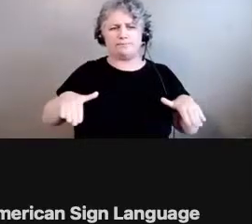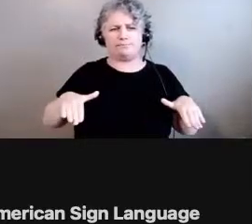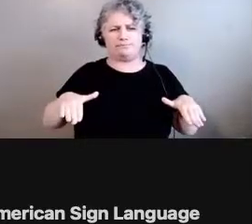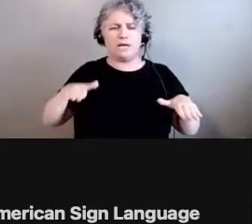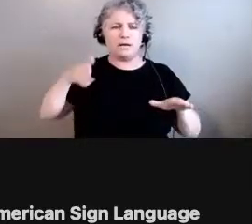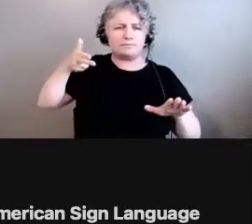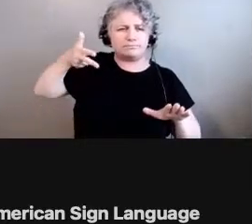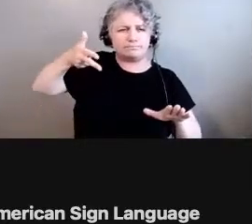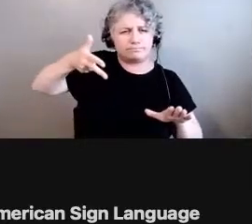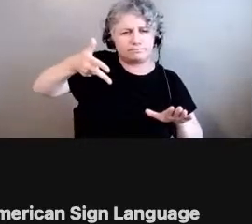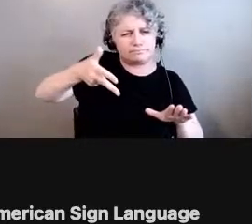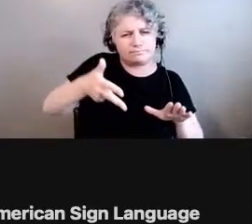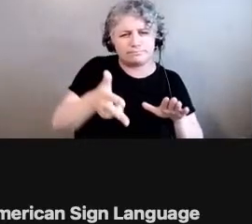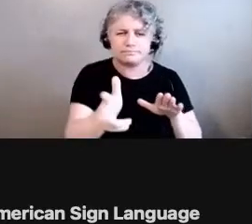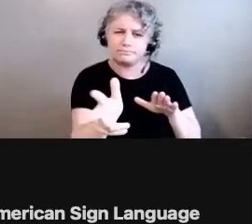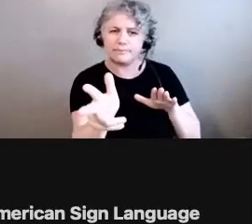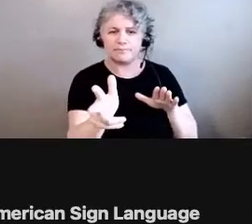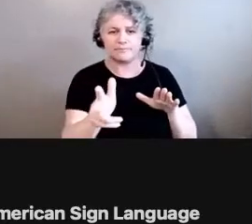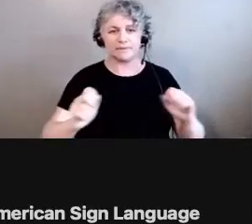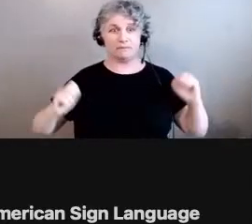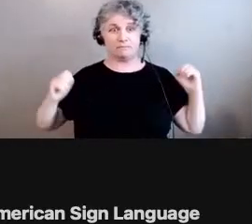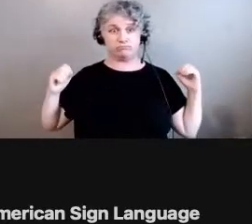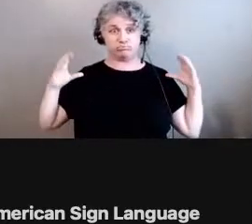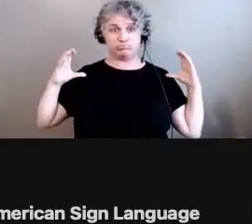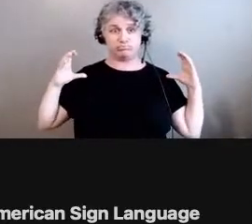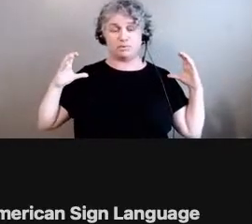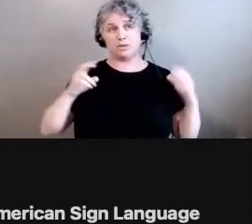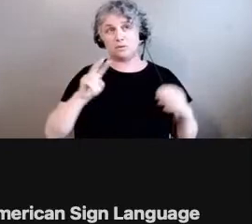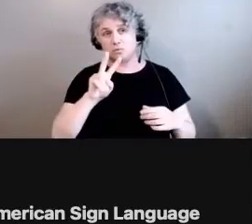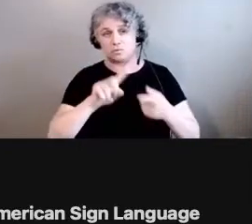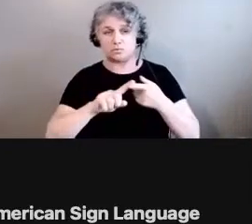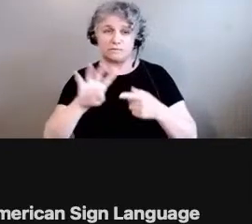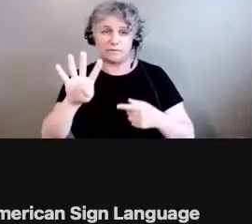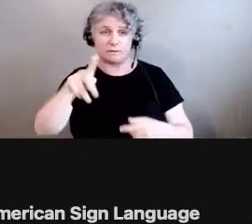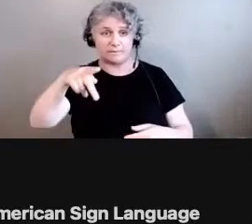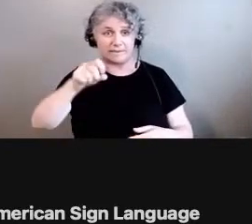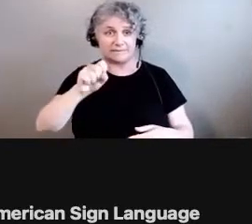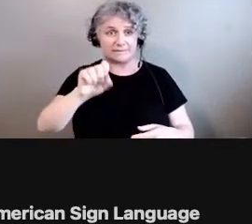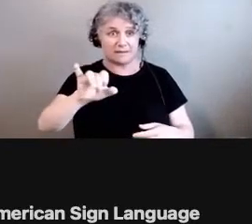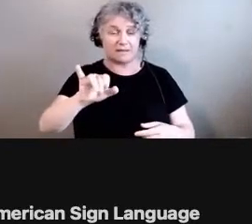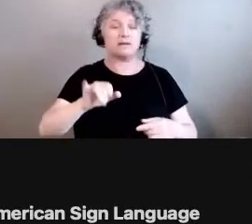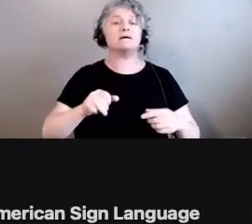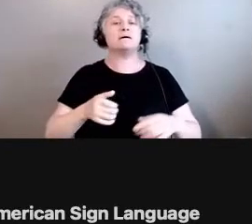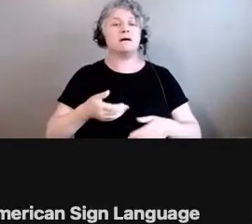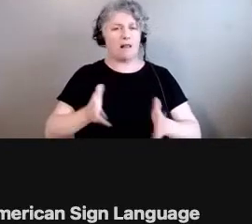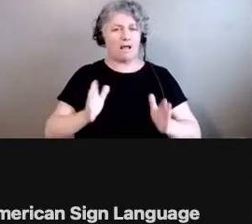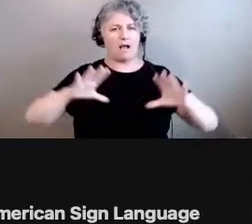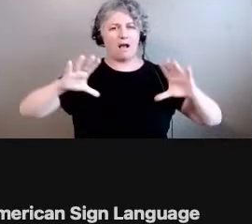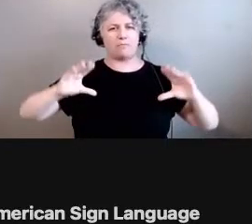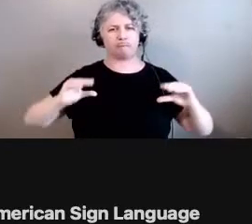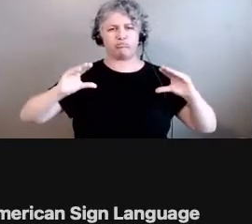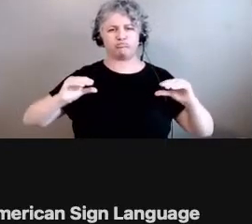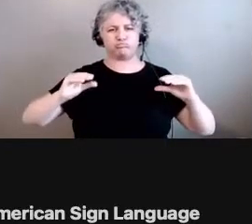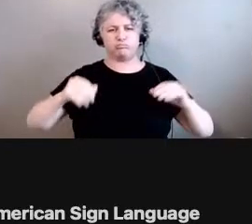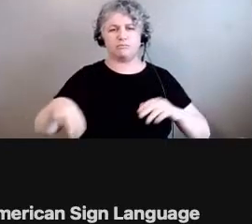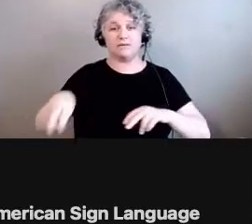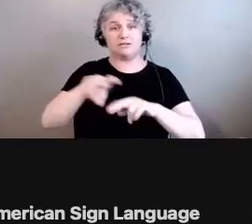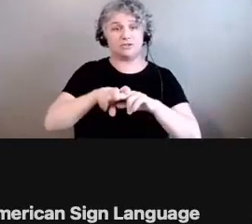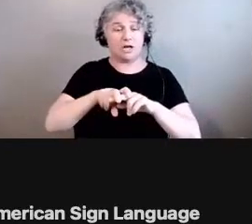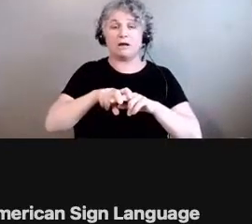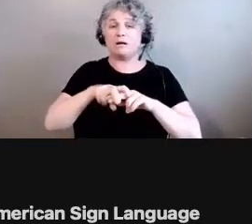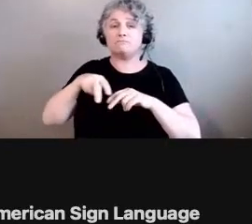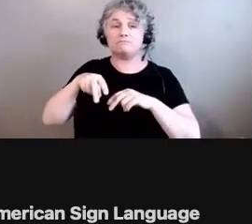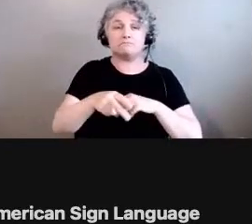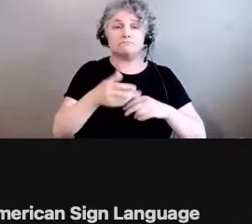Large wheels inflated between 2 and 4 psi act as suspension for the rider and allow the chair to be pushed over grass,